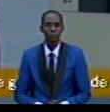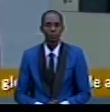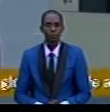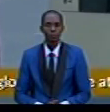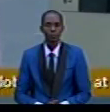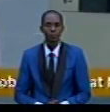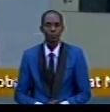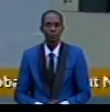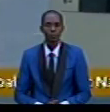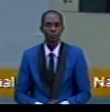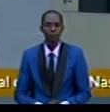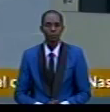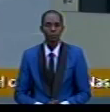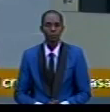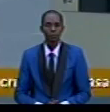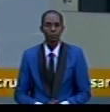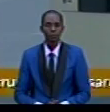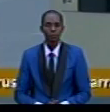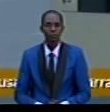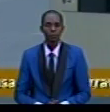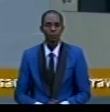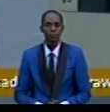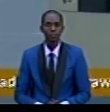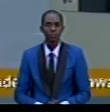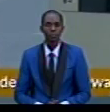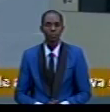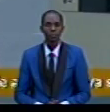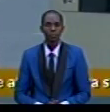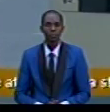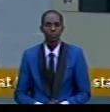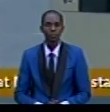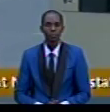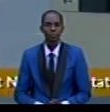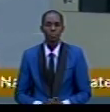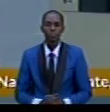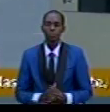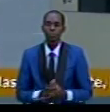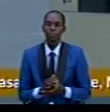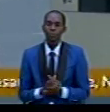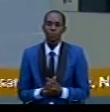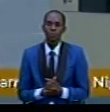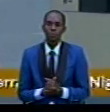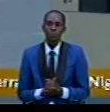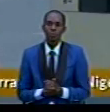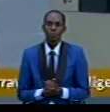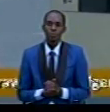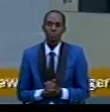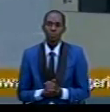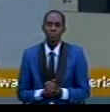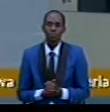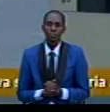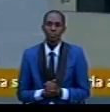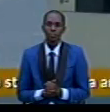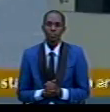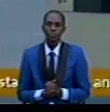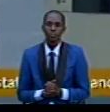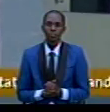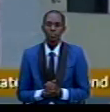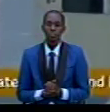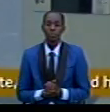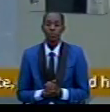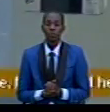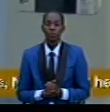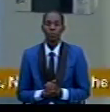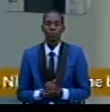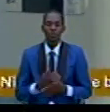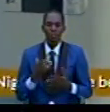We'll return now to the state of Asia, where we'll try to confirm from them what really happened. Thank you, sir. Let's listen to